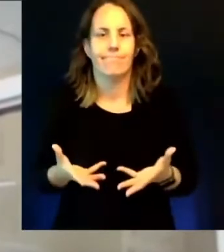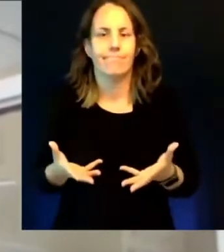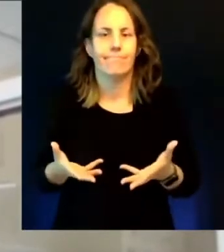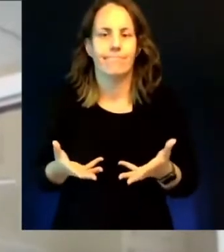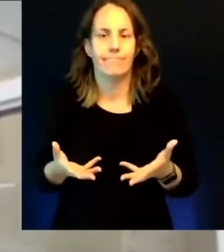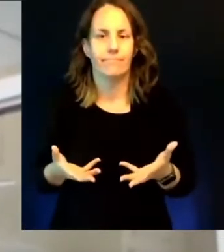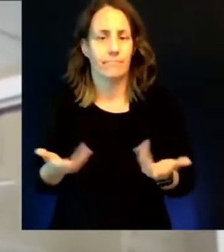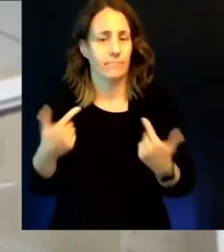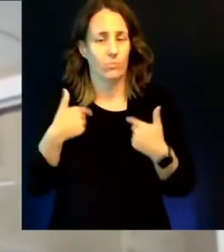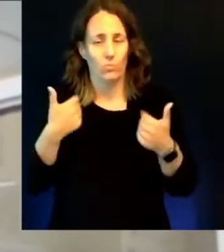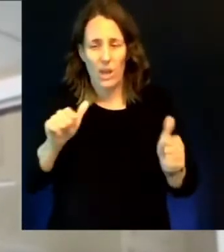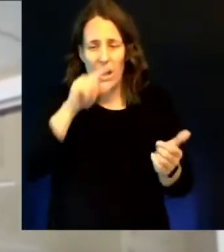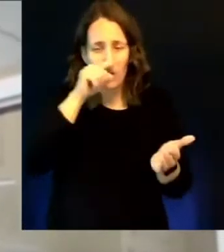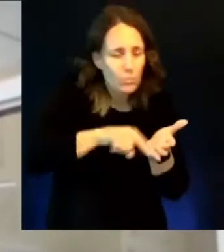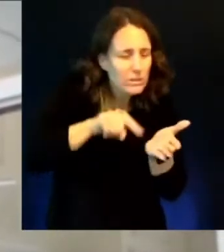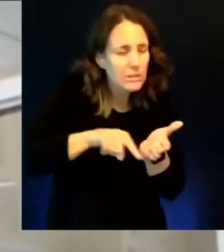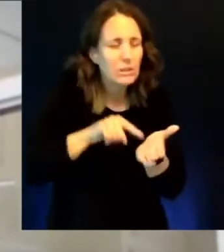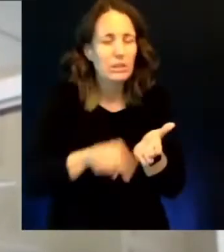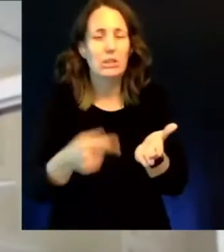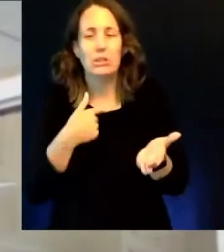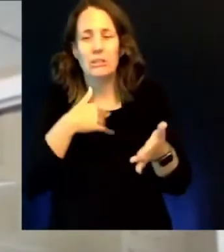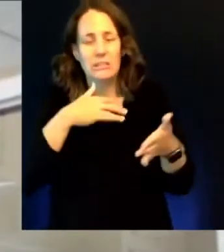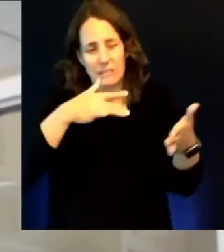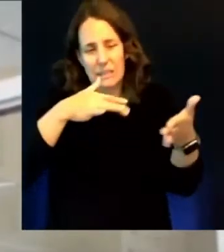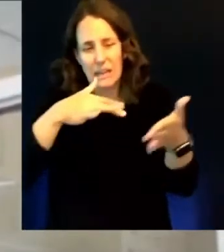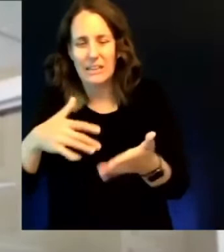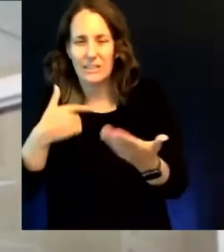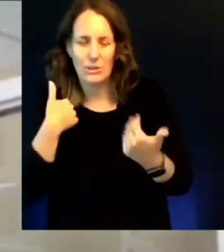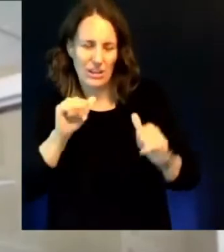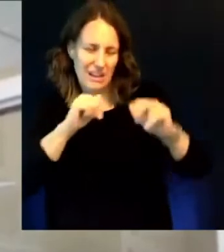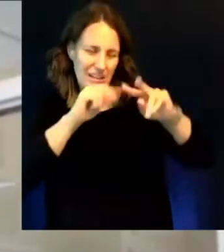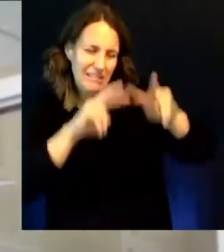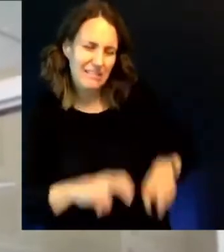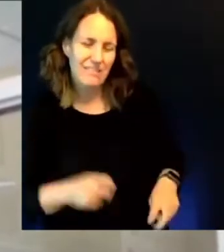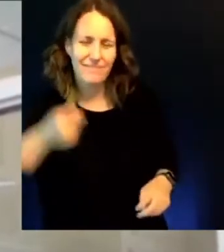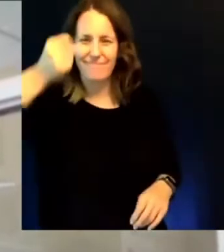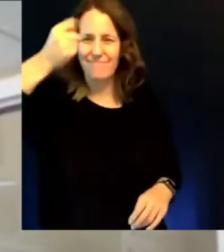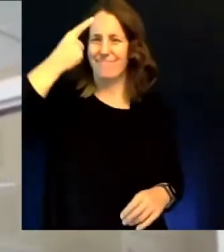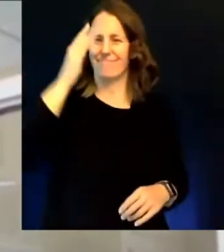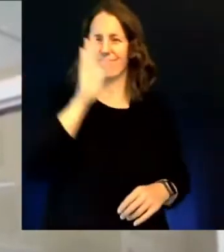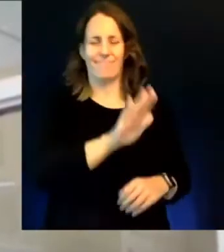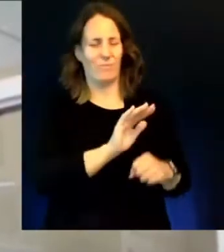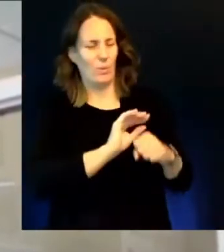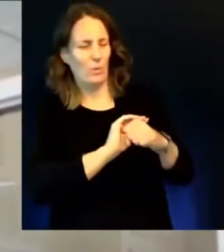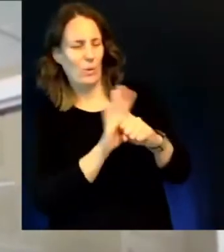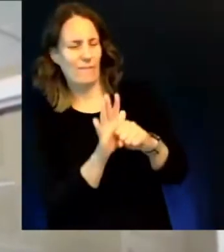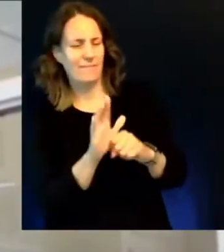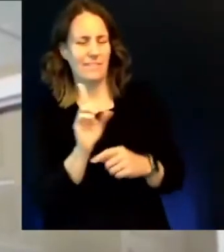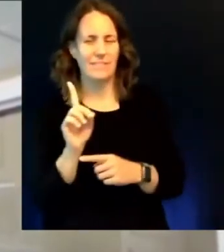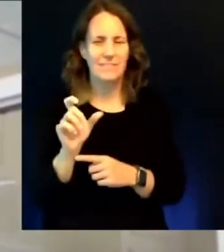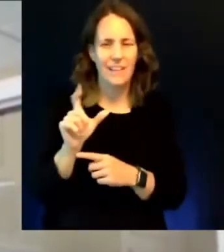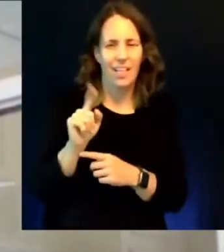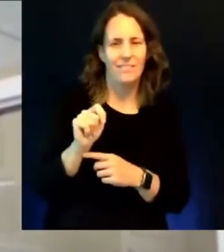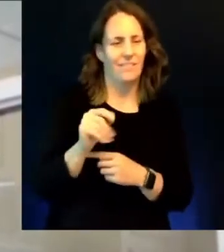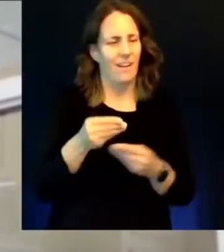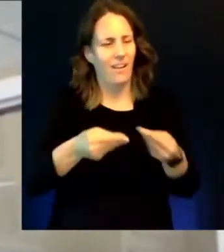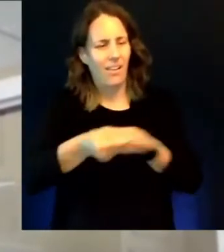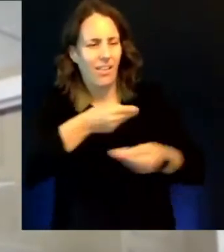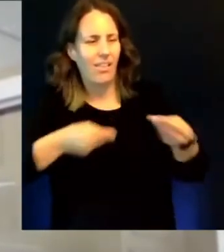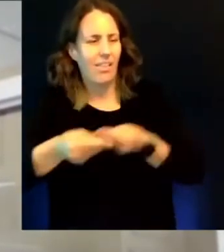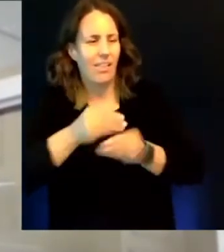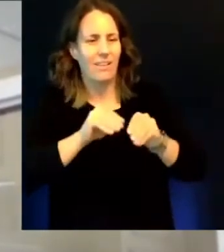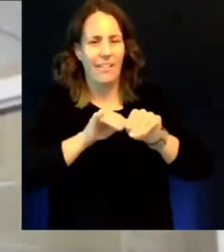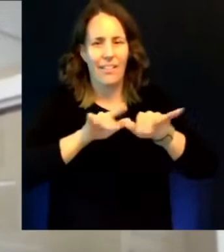And right now, a multitude of studies are showing the same thing, which is that breakthrough cases in fully vaccinated